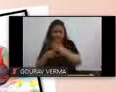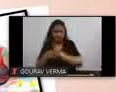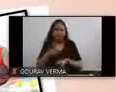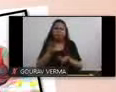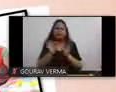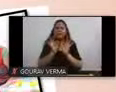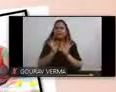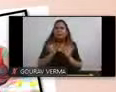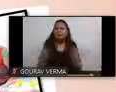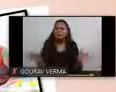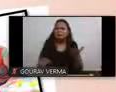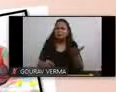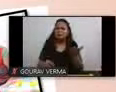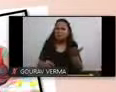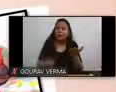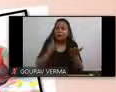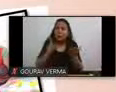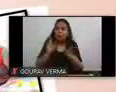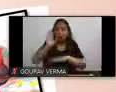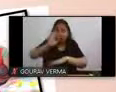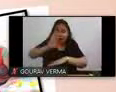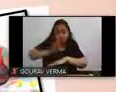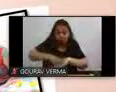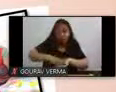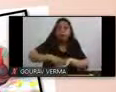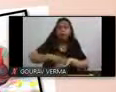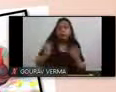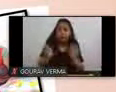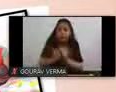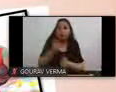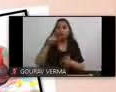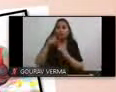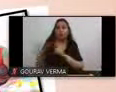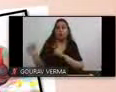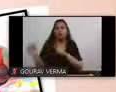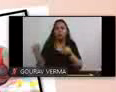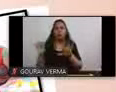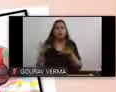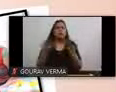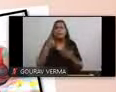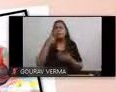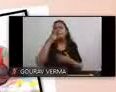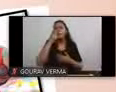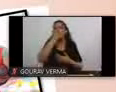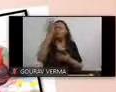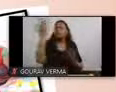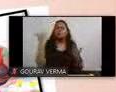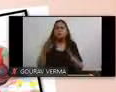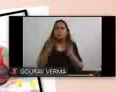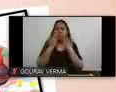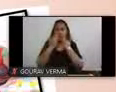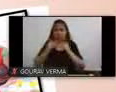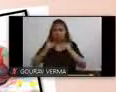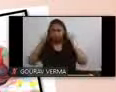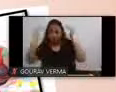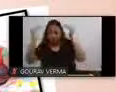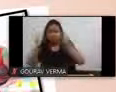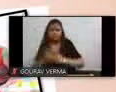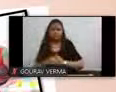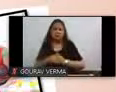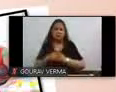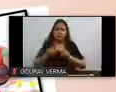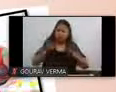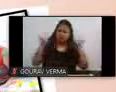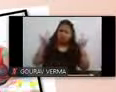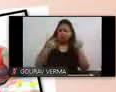things. Something which every mother, whether educated or illiterate, whether rich or poor, can